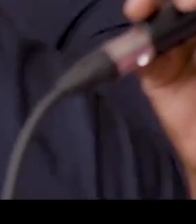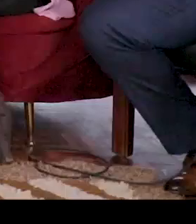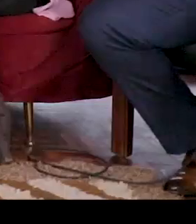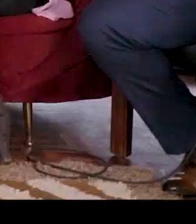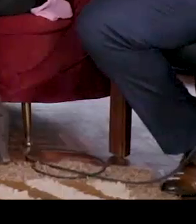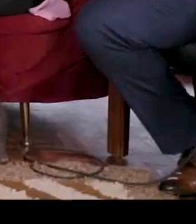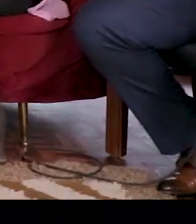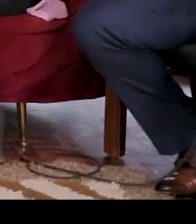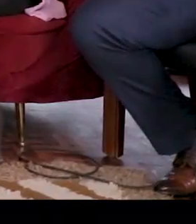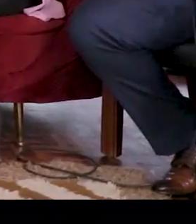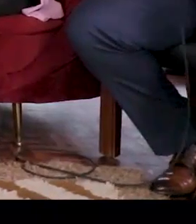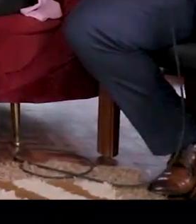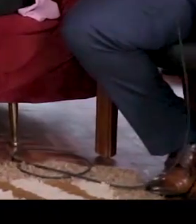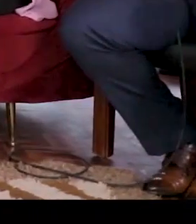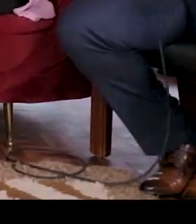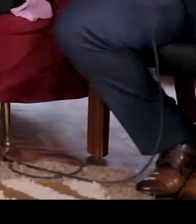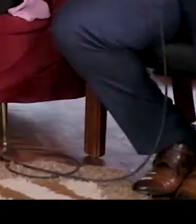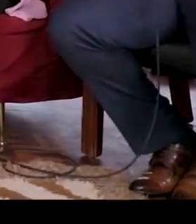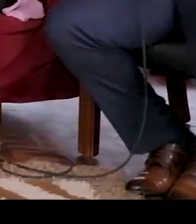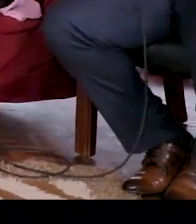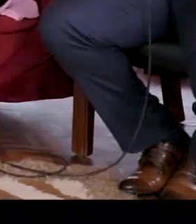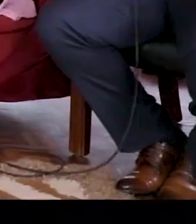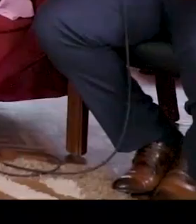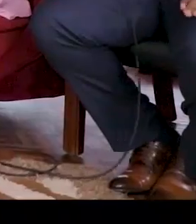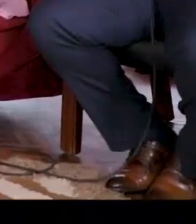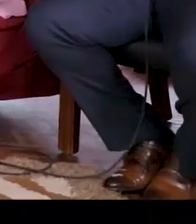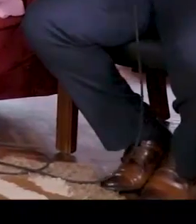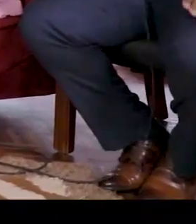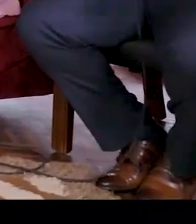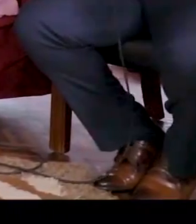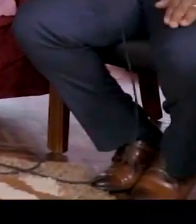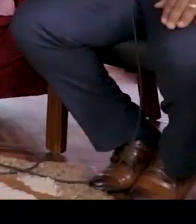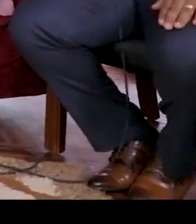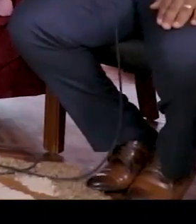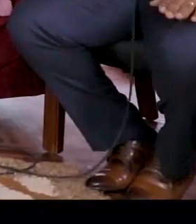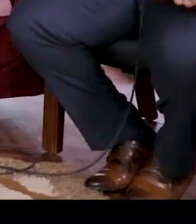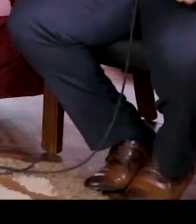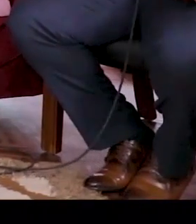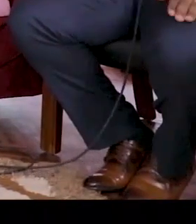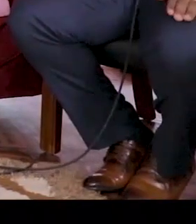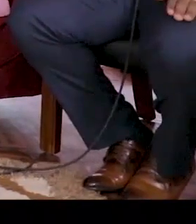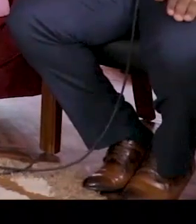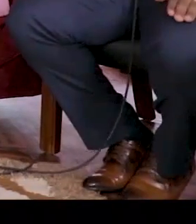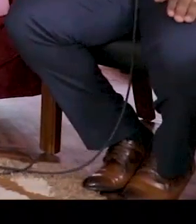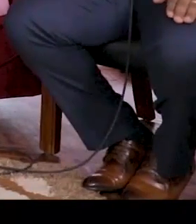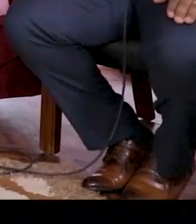sara kuenda ko kuenda ko udeka